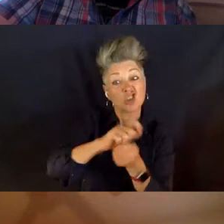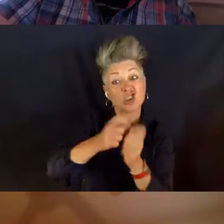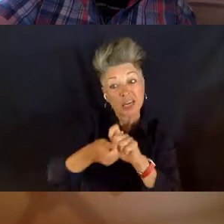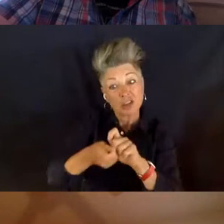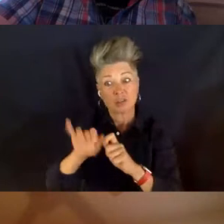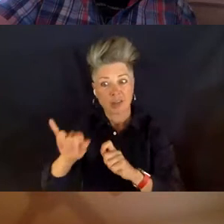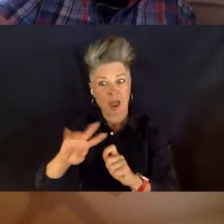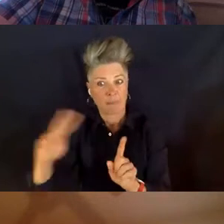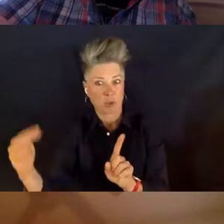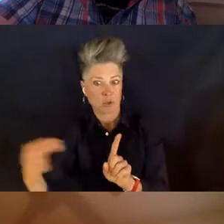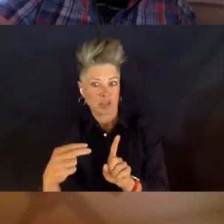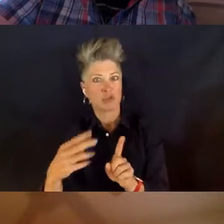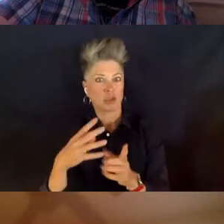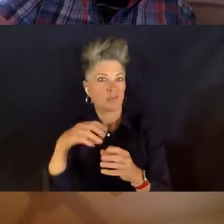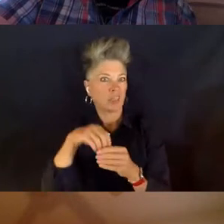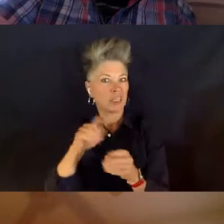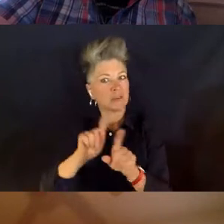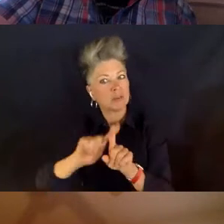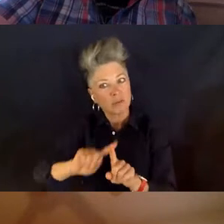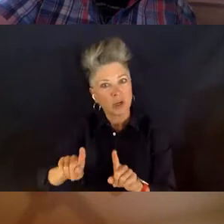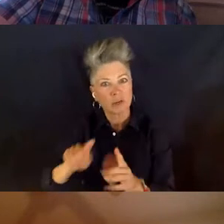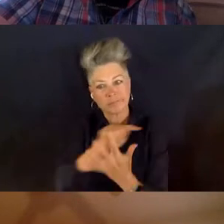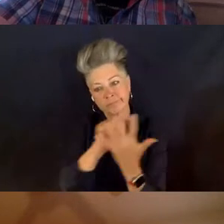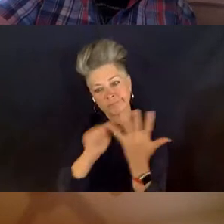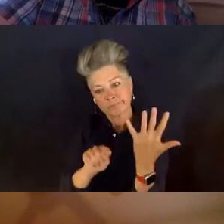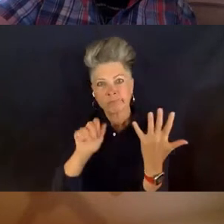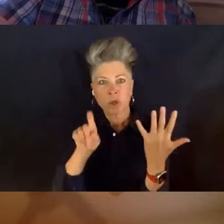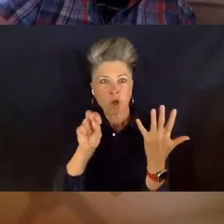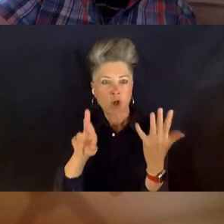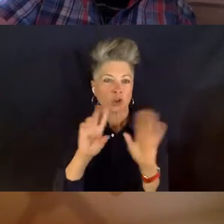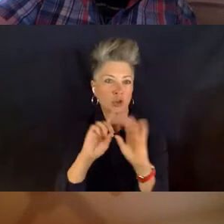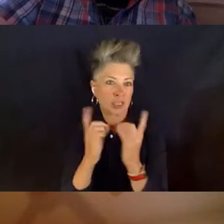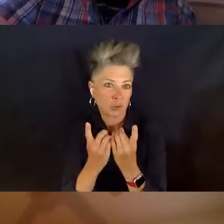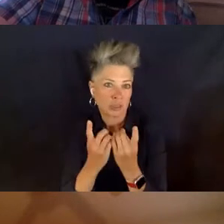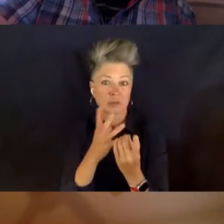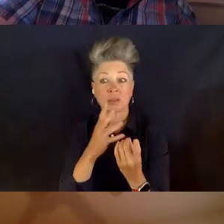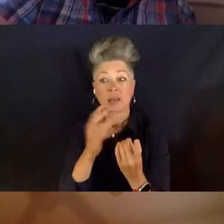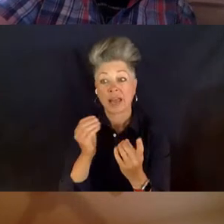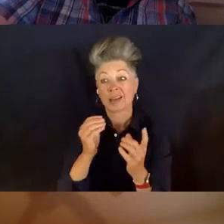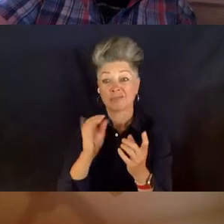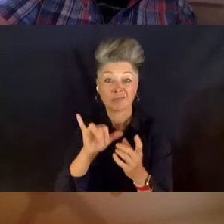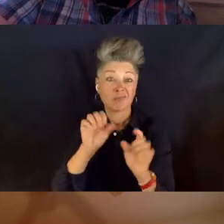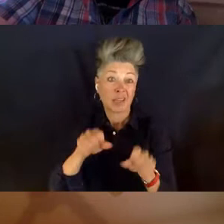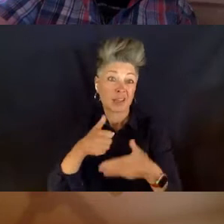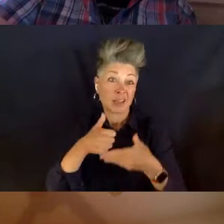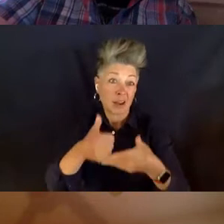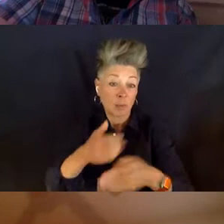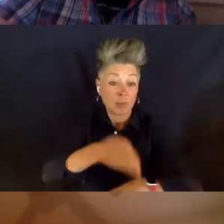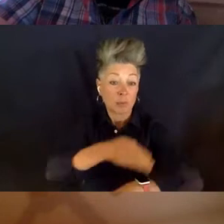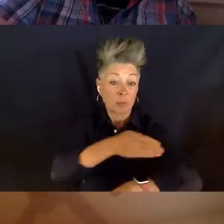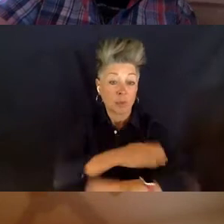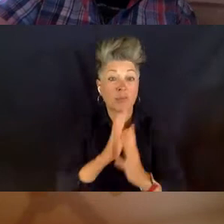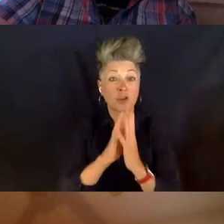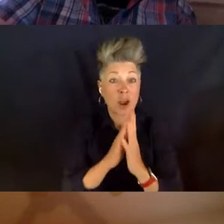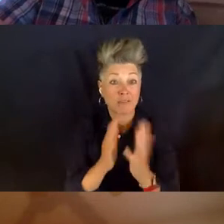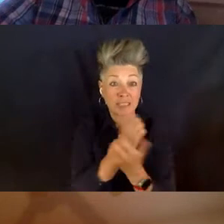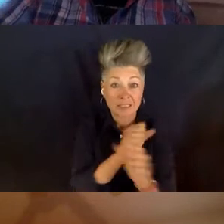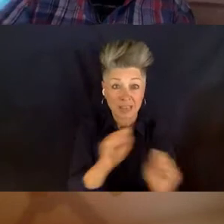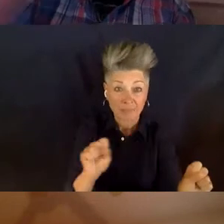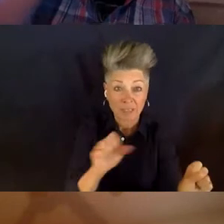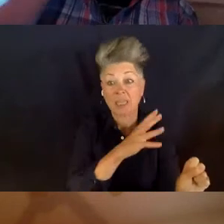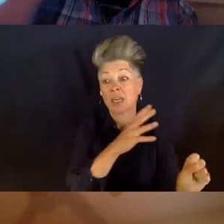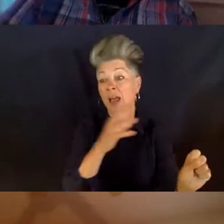districts in order to improve not only, again, traffic safety and crime and personal security perceptions,